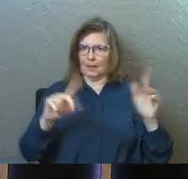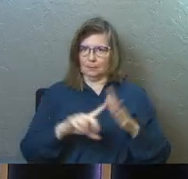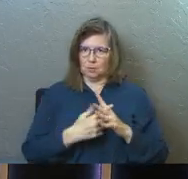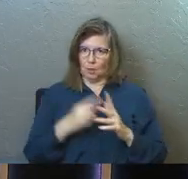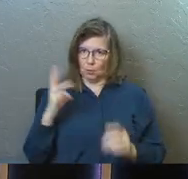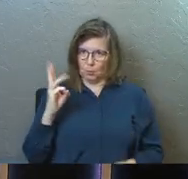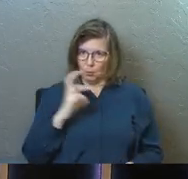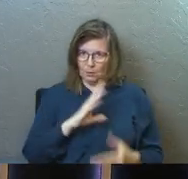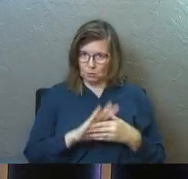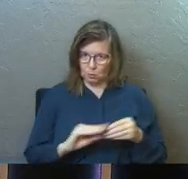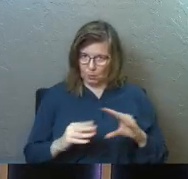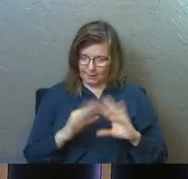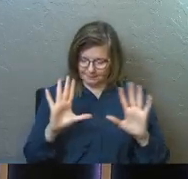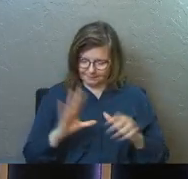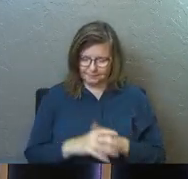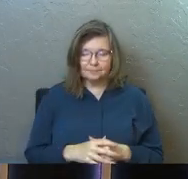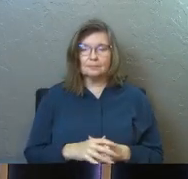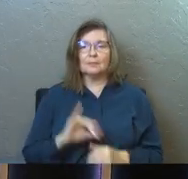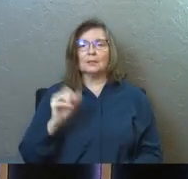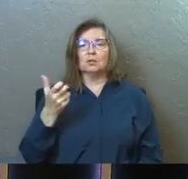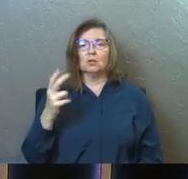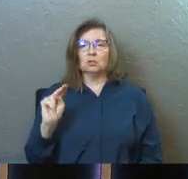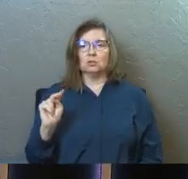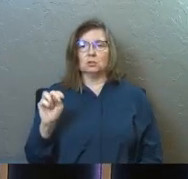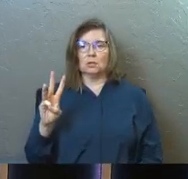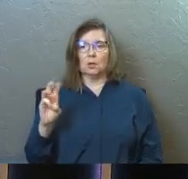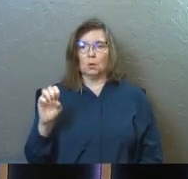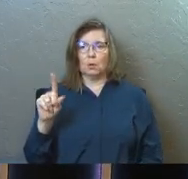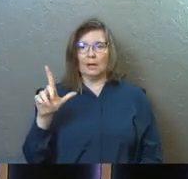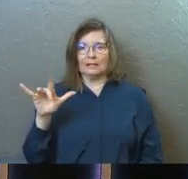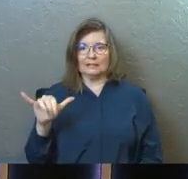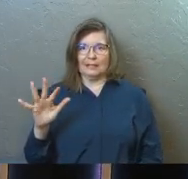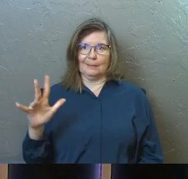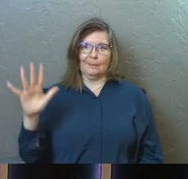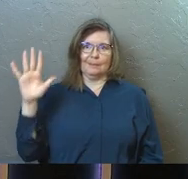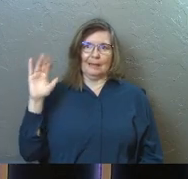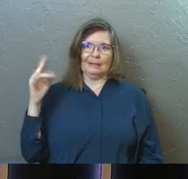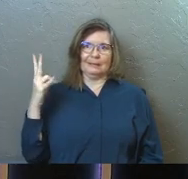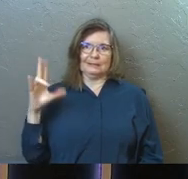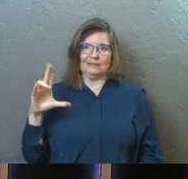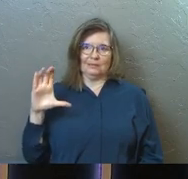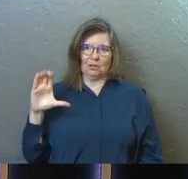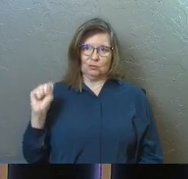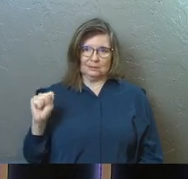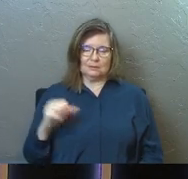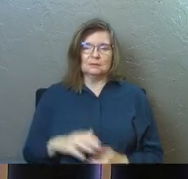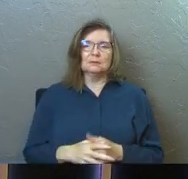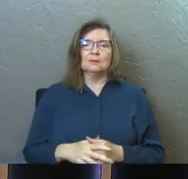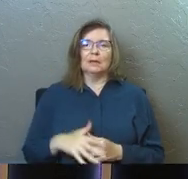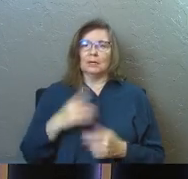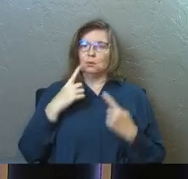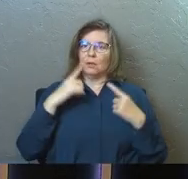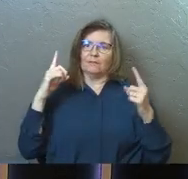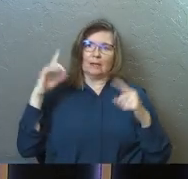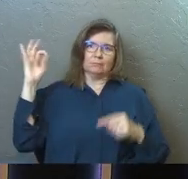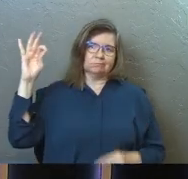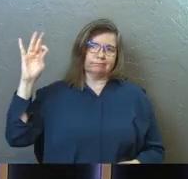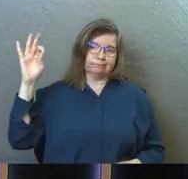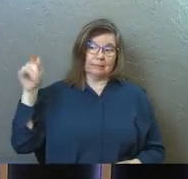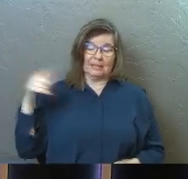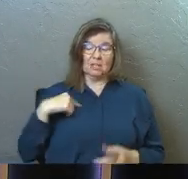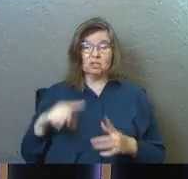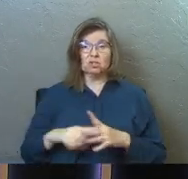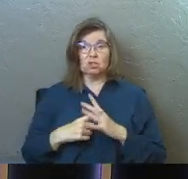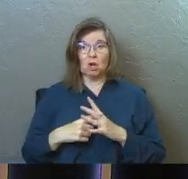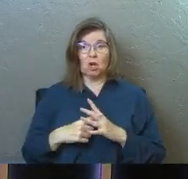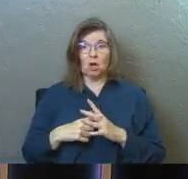Okay, I'm going to start with a weird story. This is John Wesley. This is back in the 1700s, and John Wesley was this super famous preacher. He